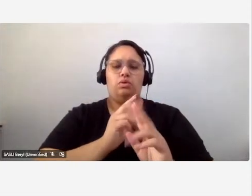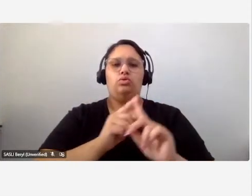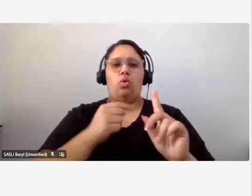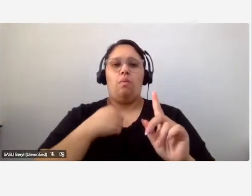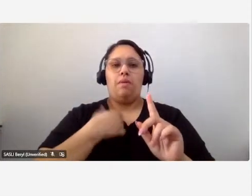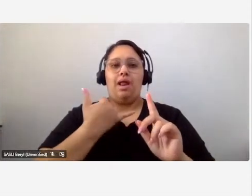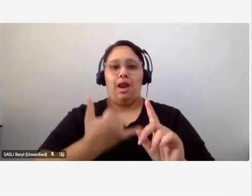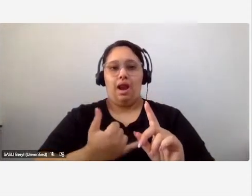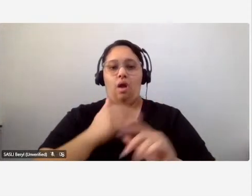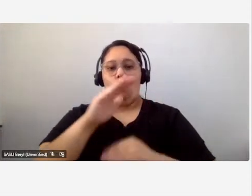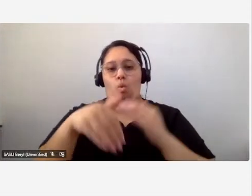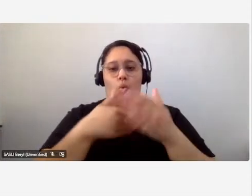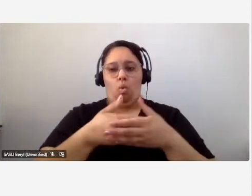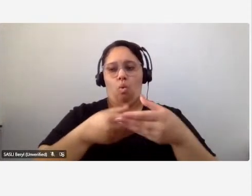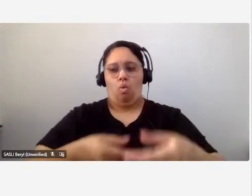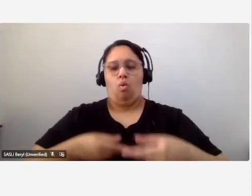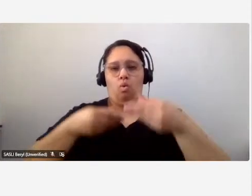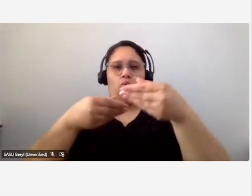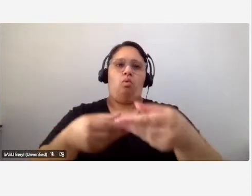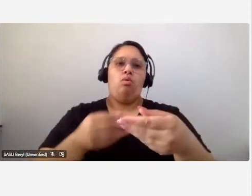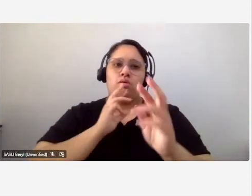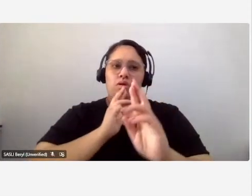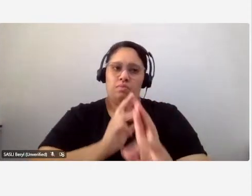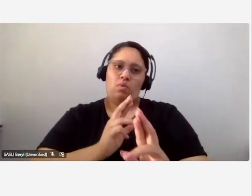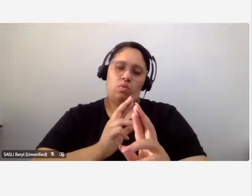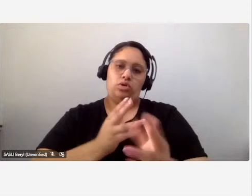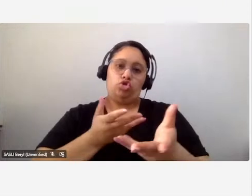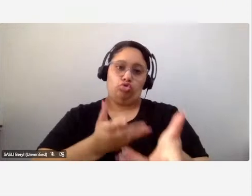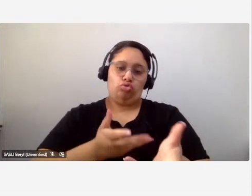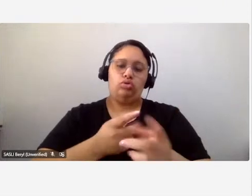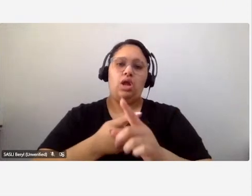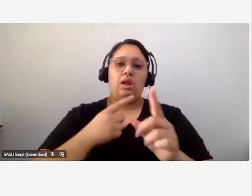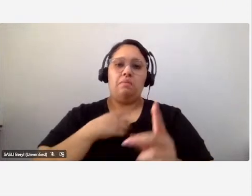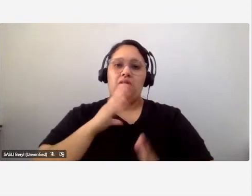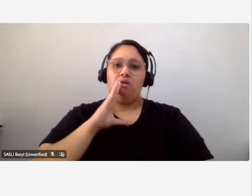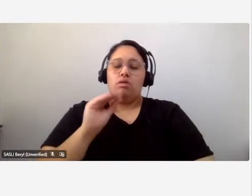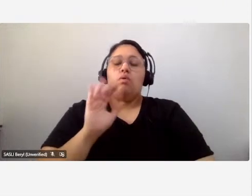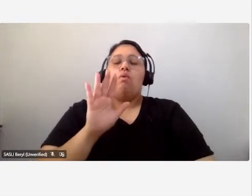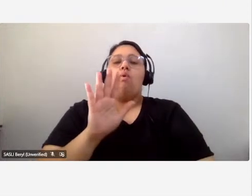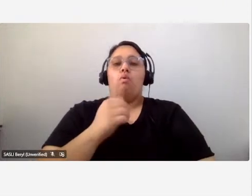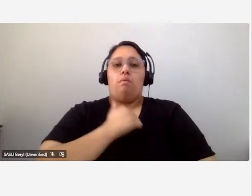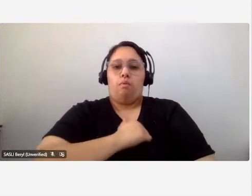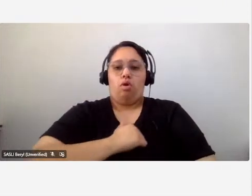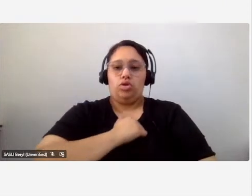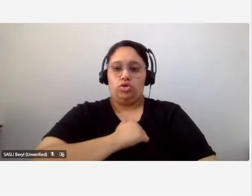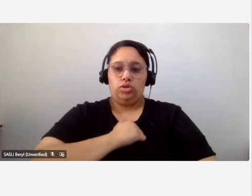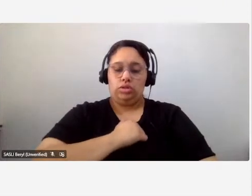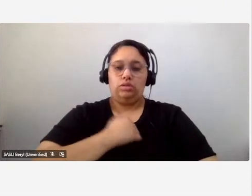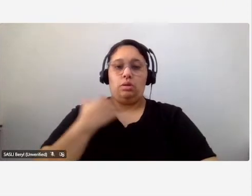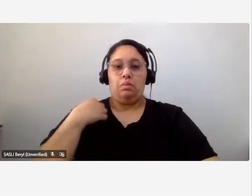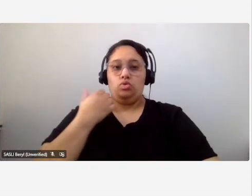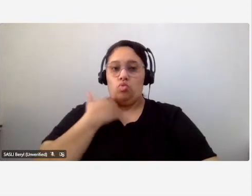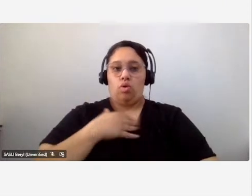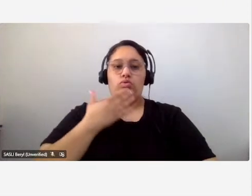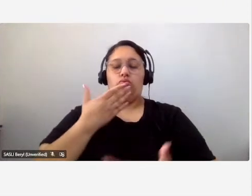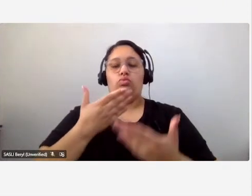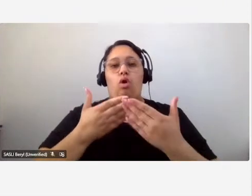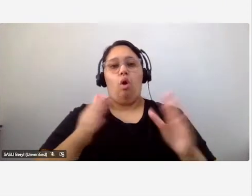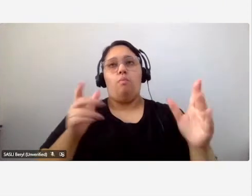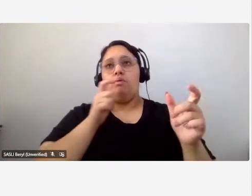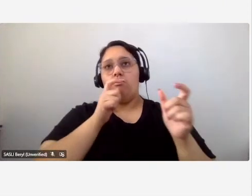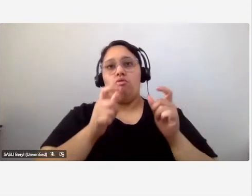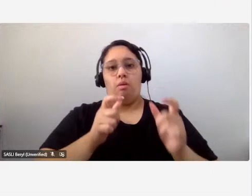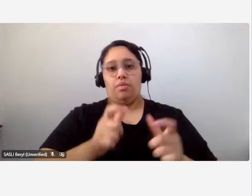taking the entire report as is, and I'm asked, oh, my apologies, Minister, you wanted to make some